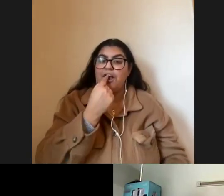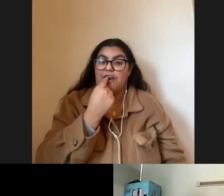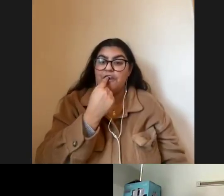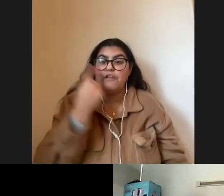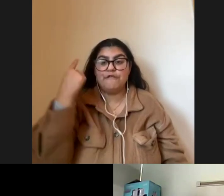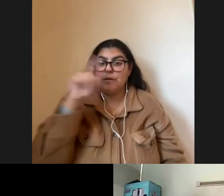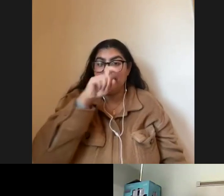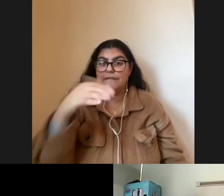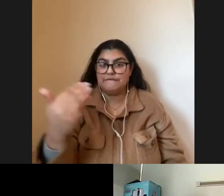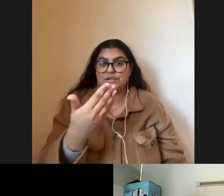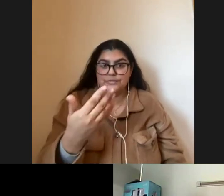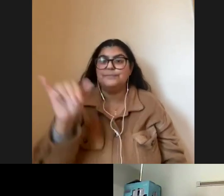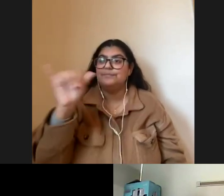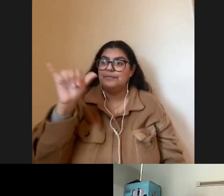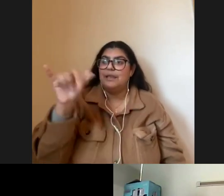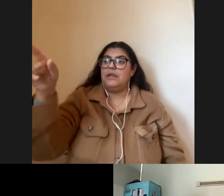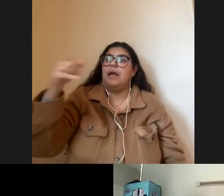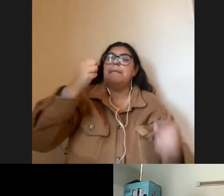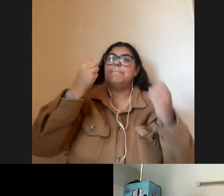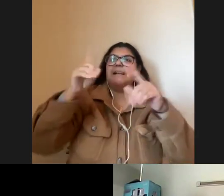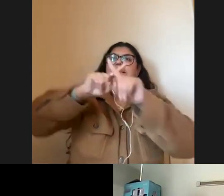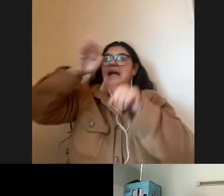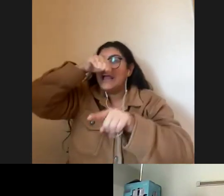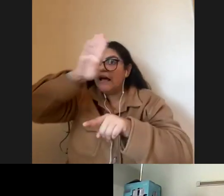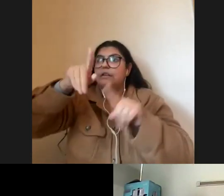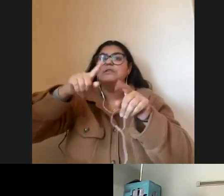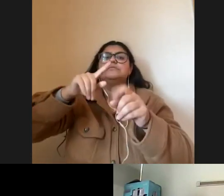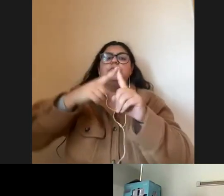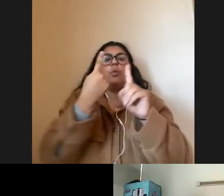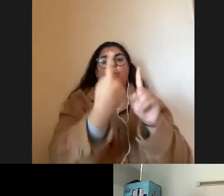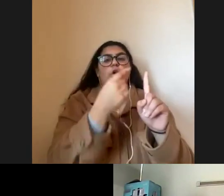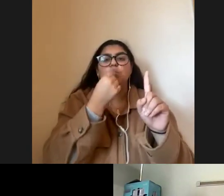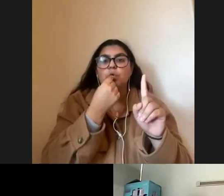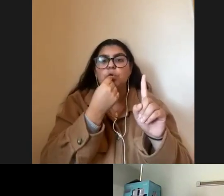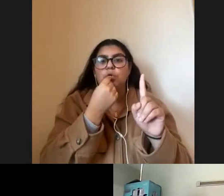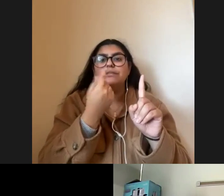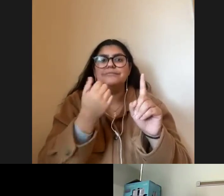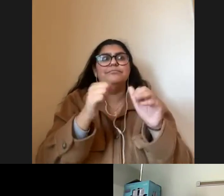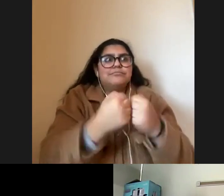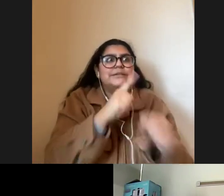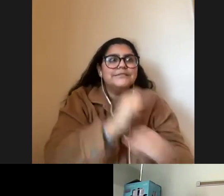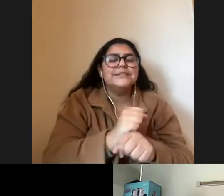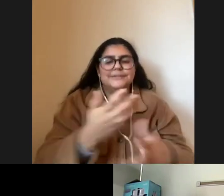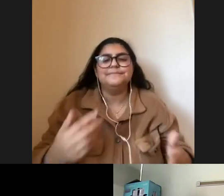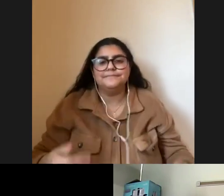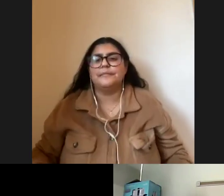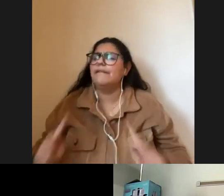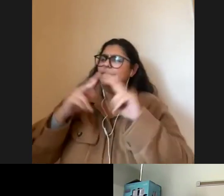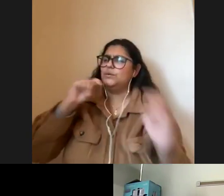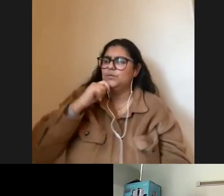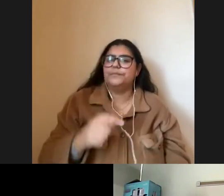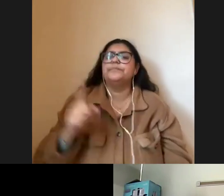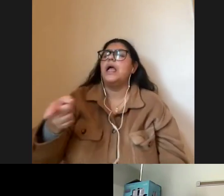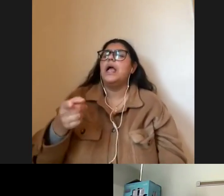elephants standing on a teeny tiny tooth before it actually breaks. Um, so yeah. Super cool. An anonymous attendee wants to know, did